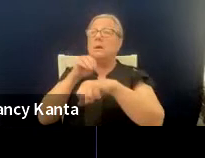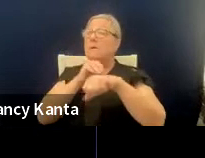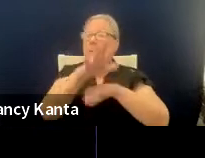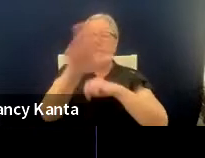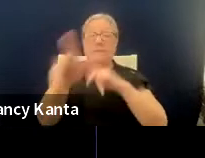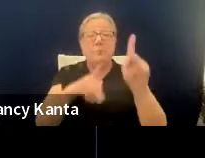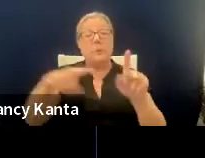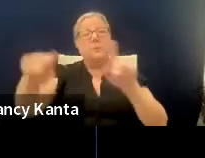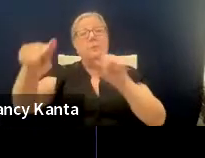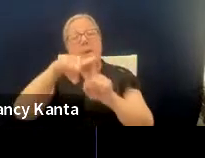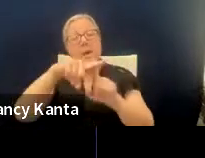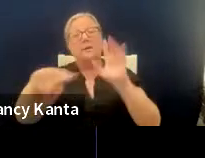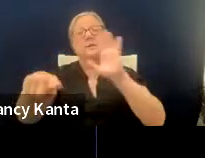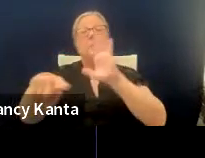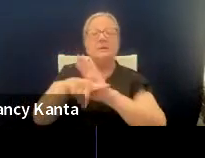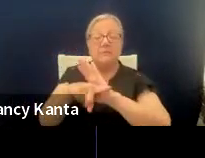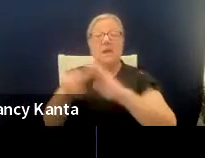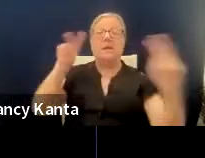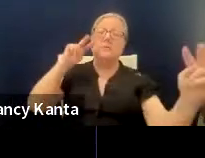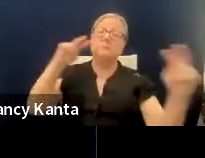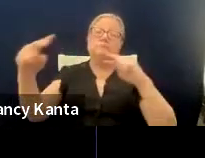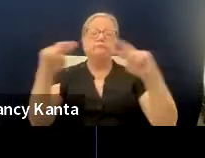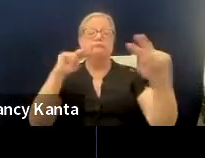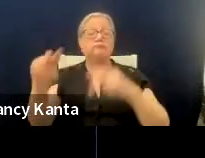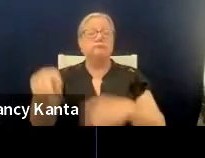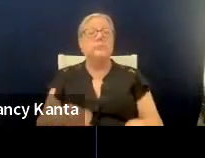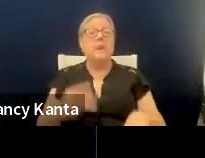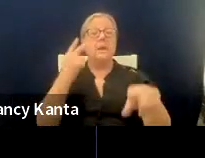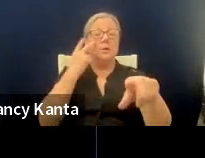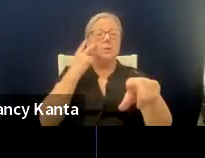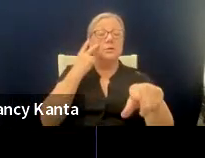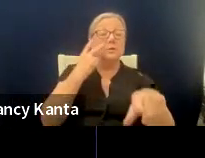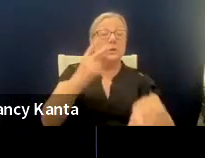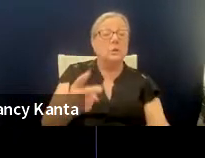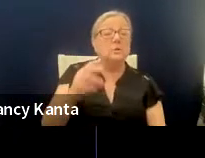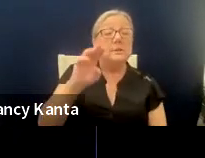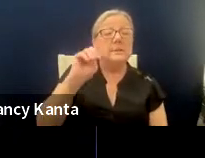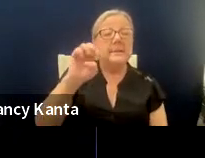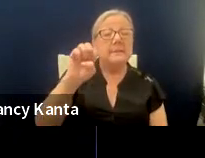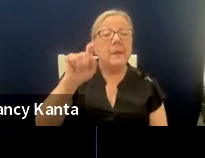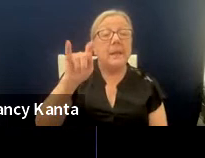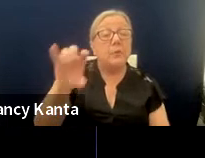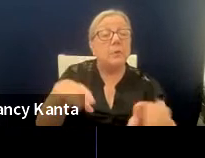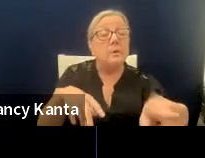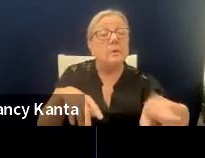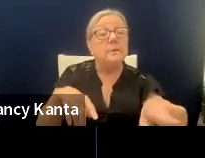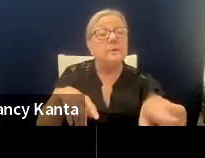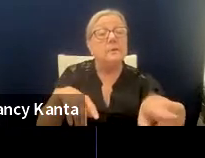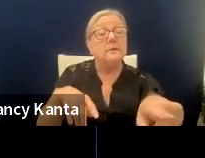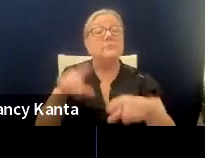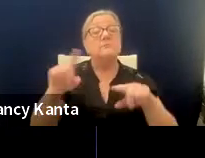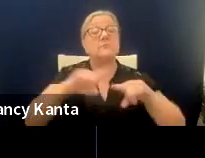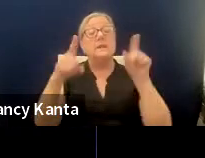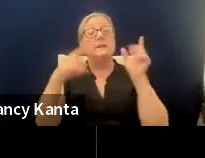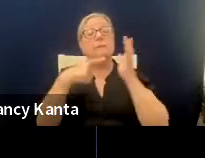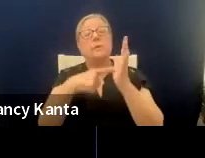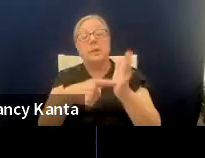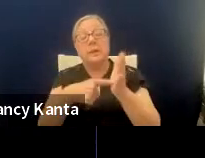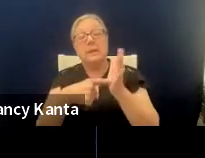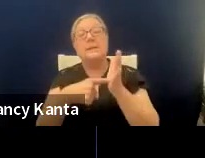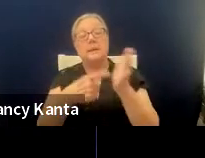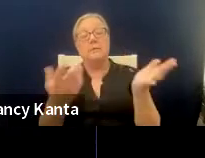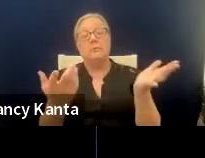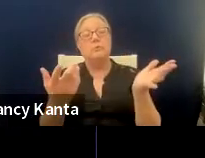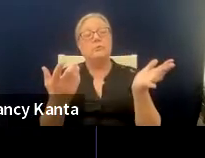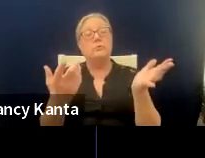negatively quite differently. So the sort of metrics you're seeing on the screen are sort of placeholder examples, and the